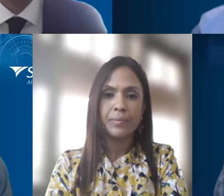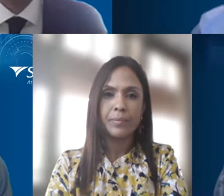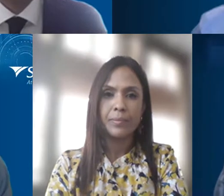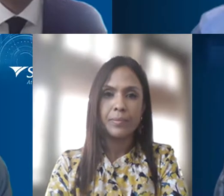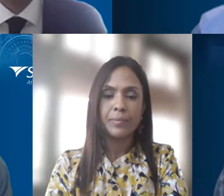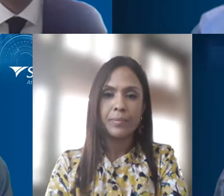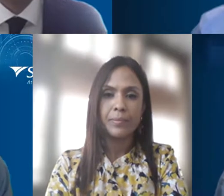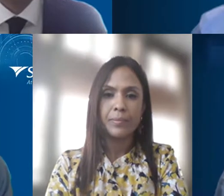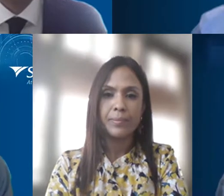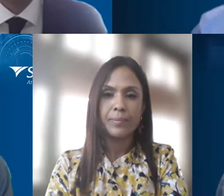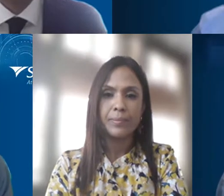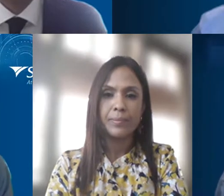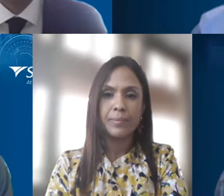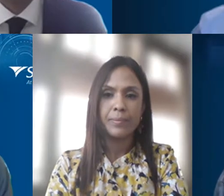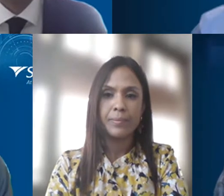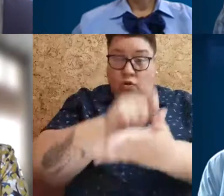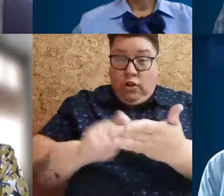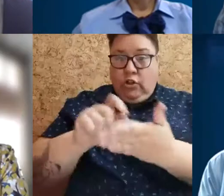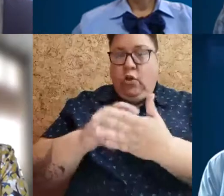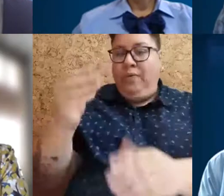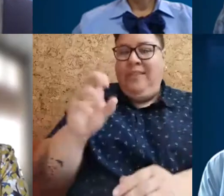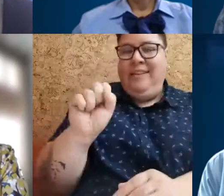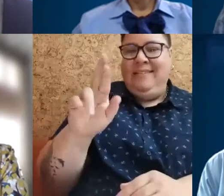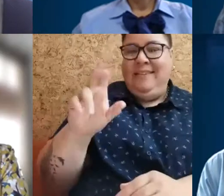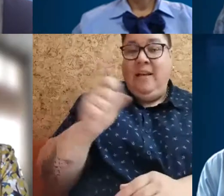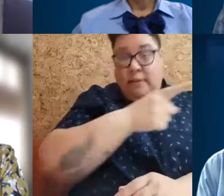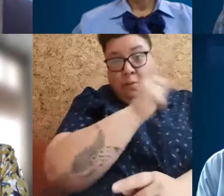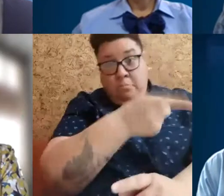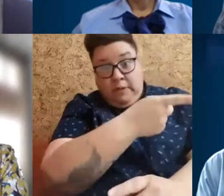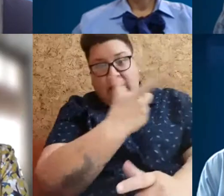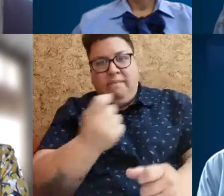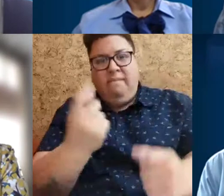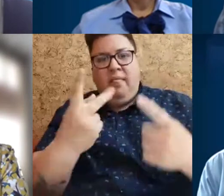be registered with SARS. So now, registered